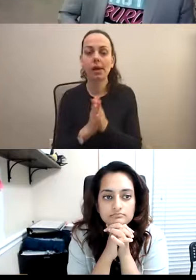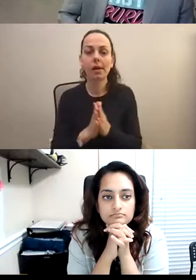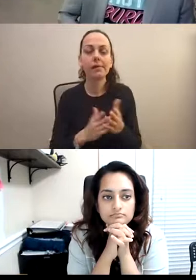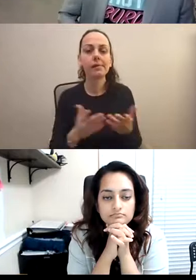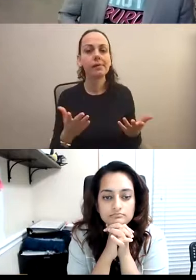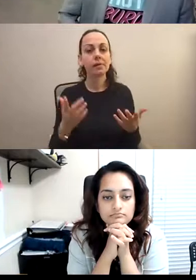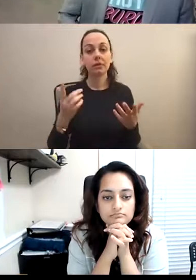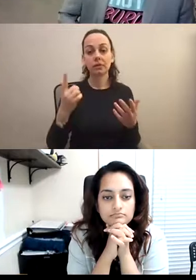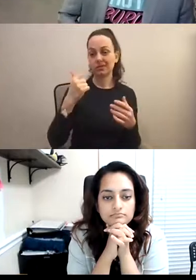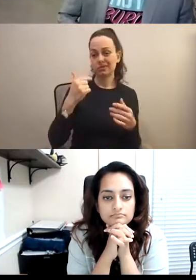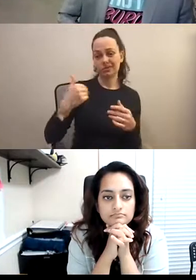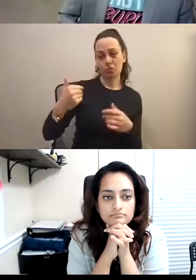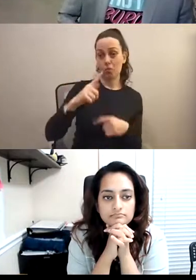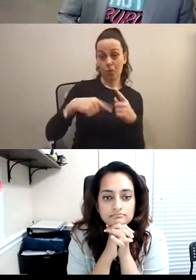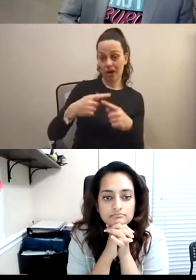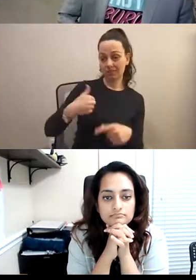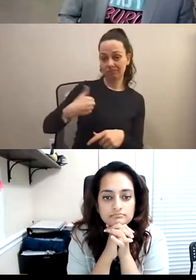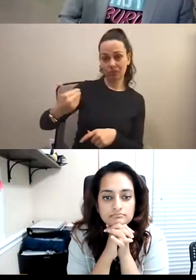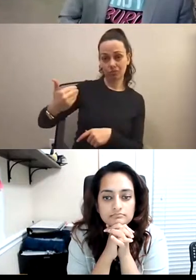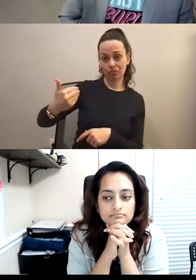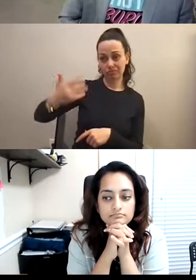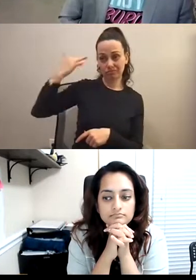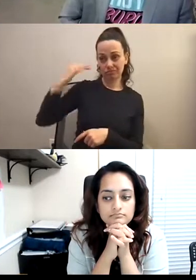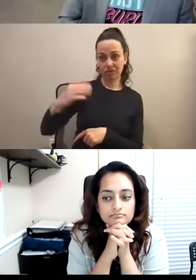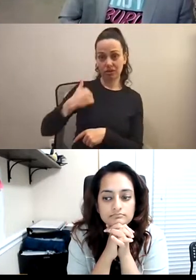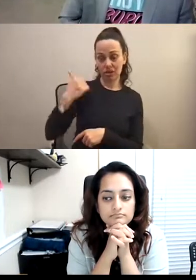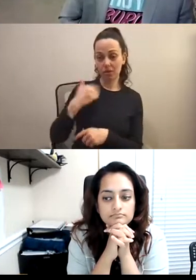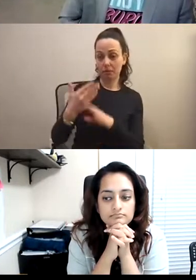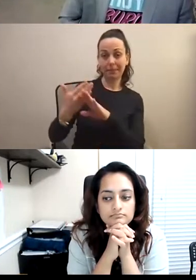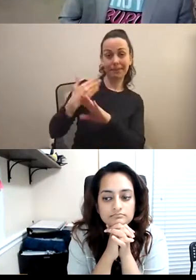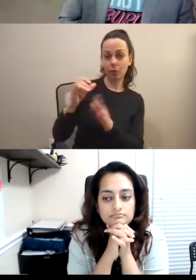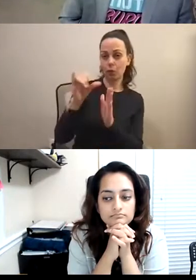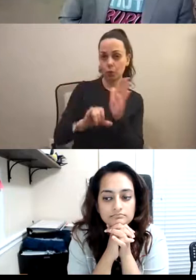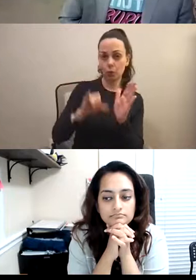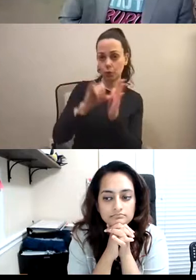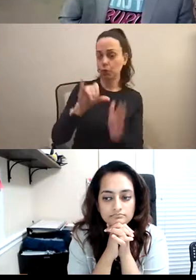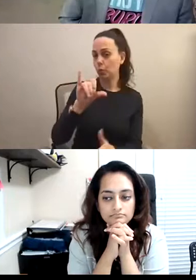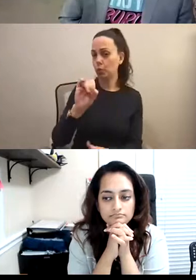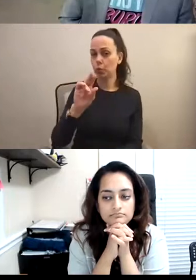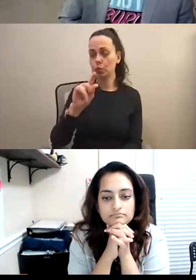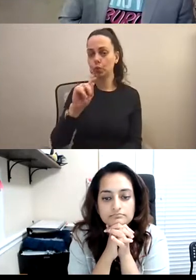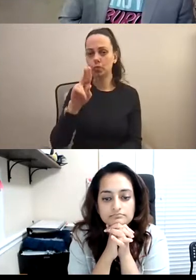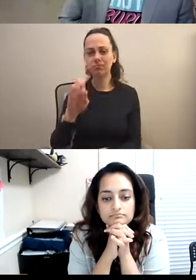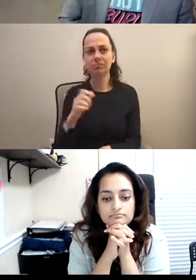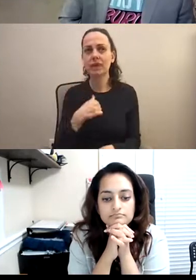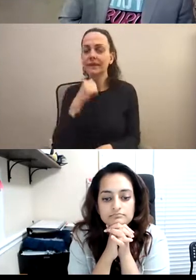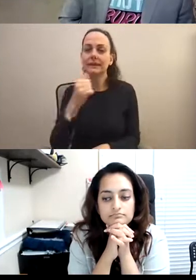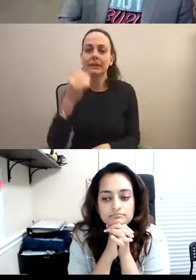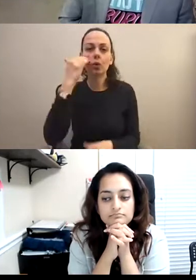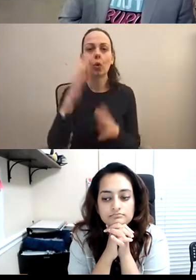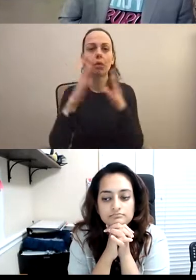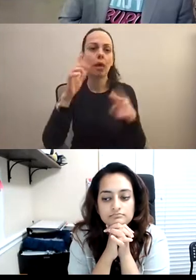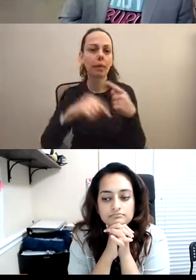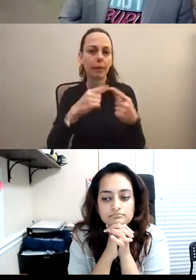In my younger ages, even before my YouTube and everything else, I didn't know much about disability outside of my